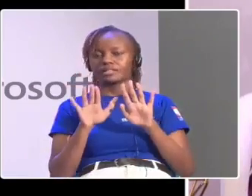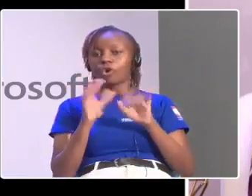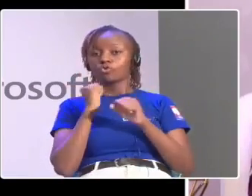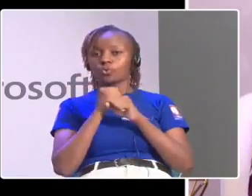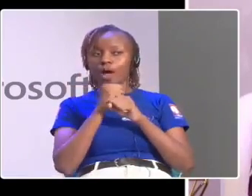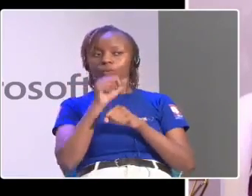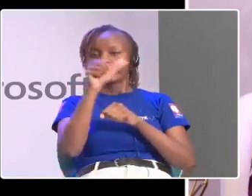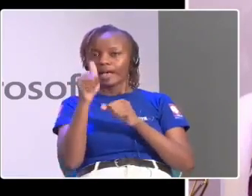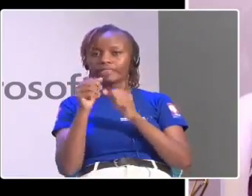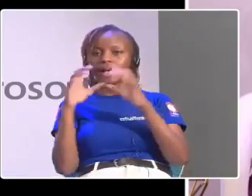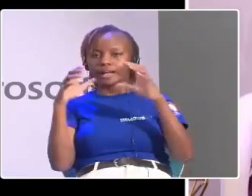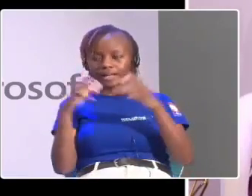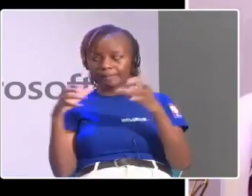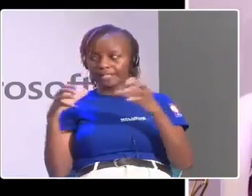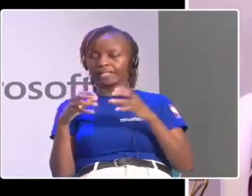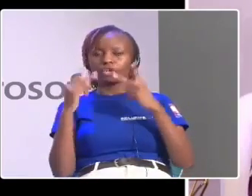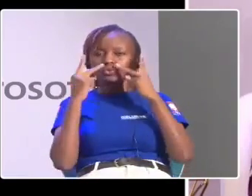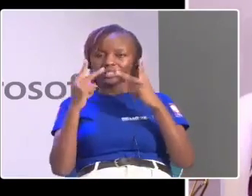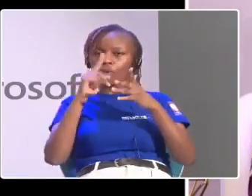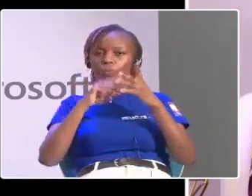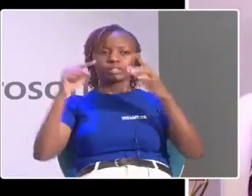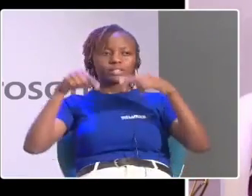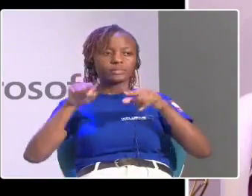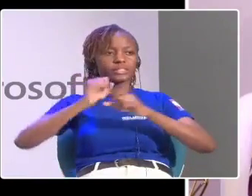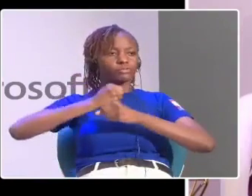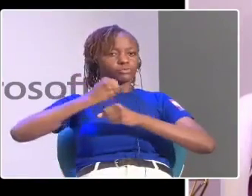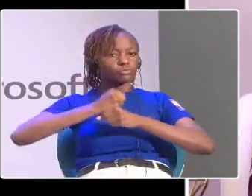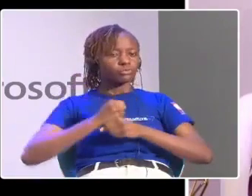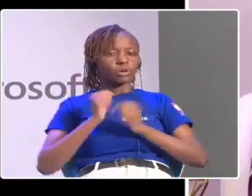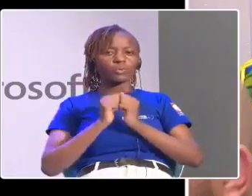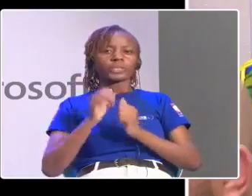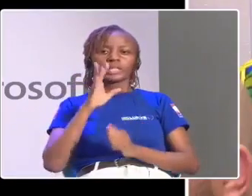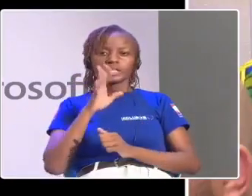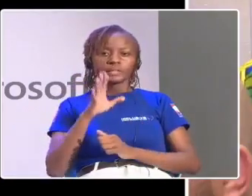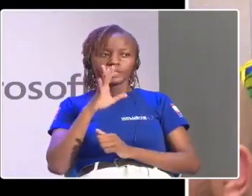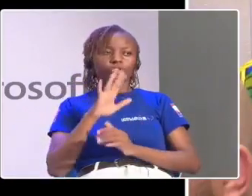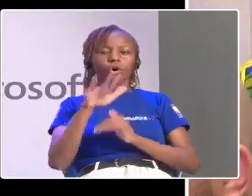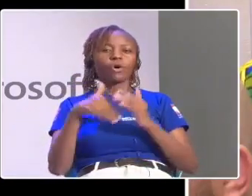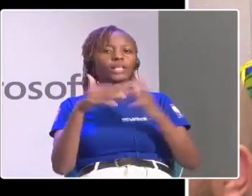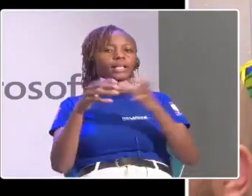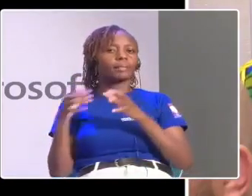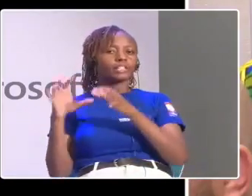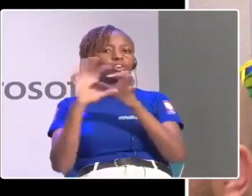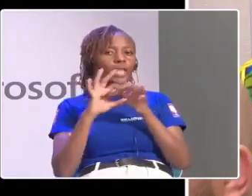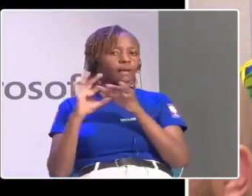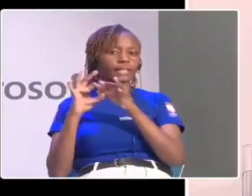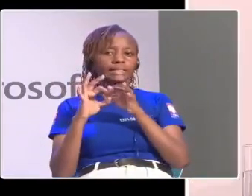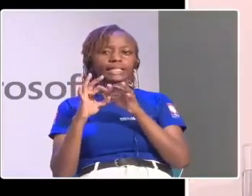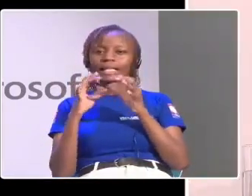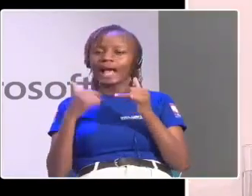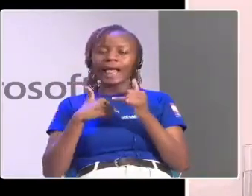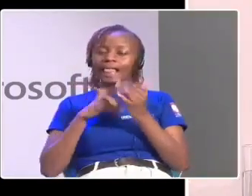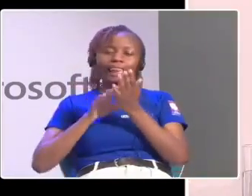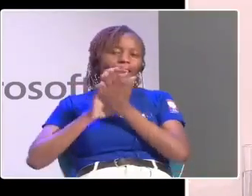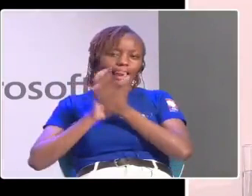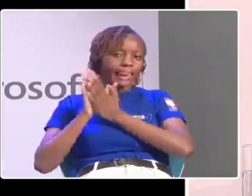and having seen what they're doing with the atypical speech and all of the companies collaborating. I've become addicted to this